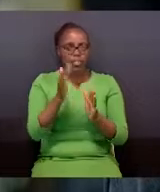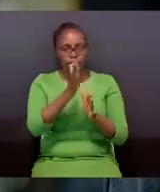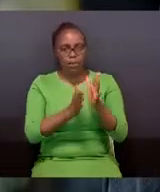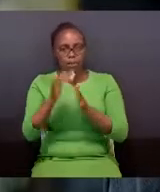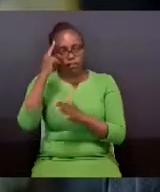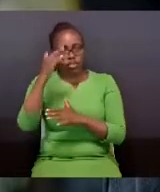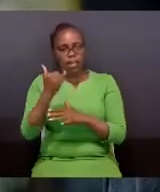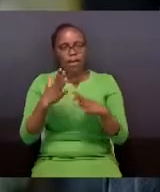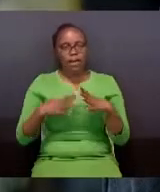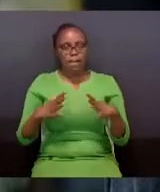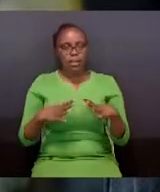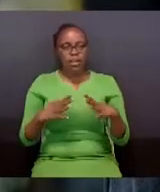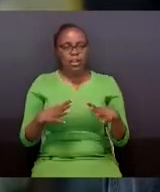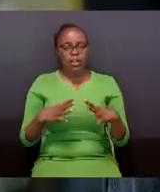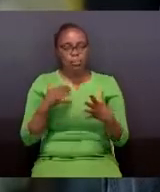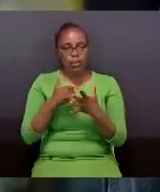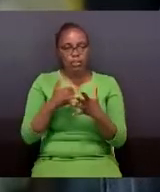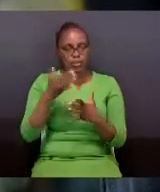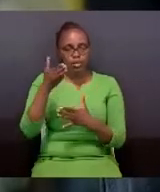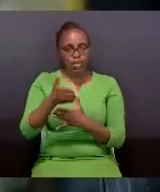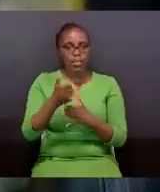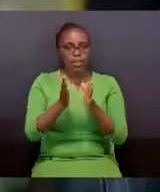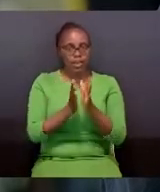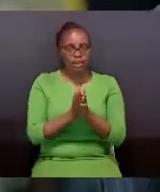preparation of the young people to play